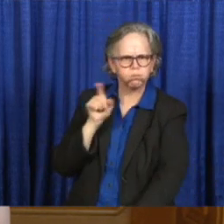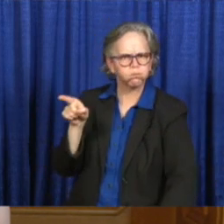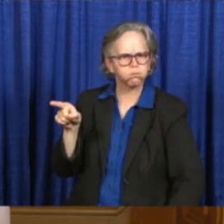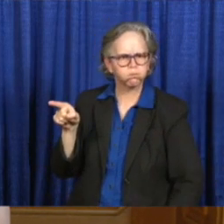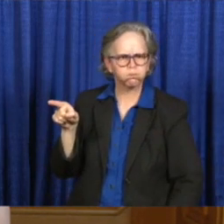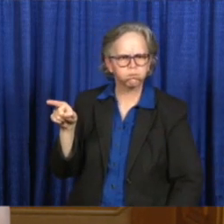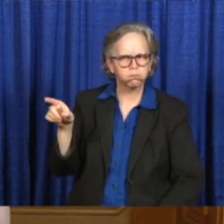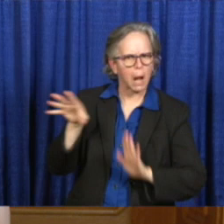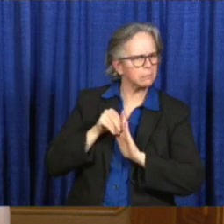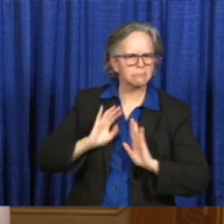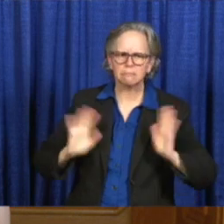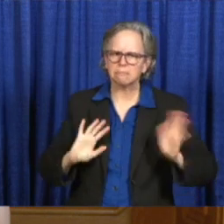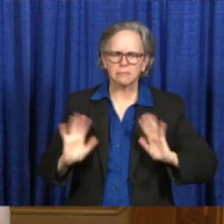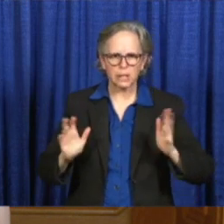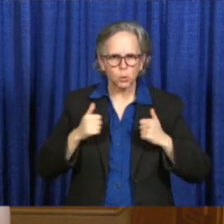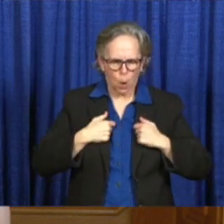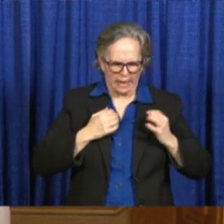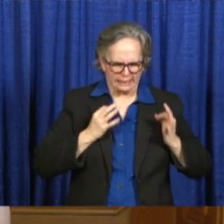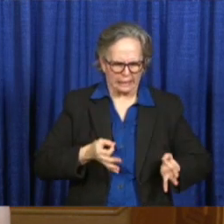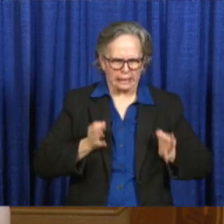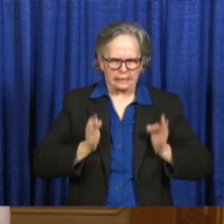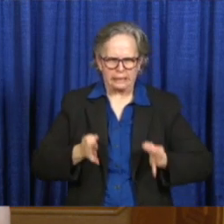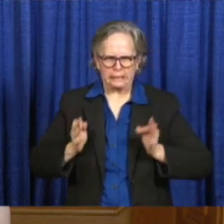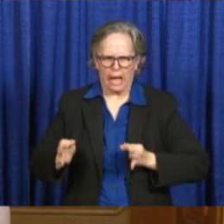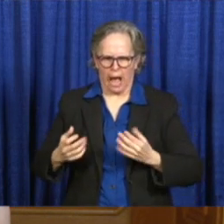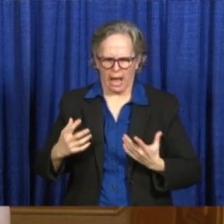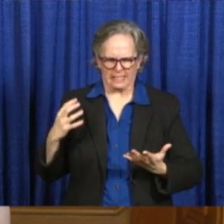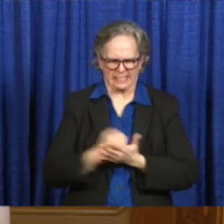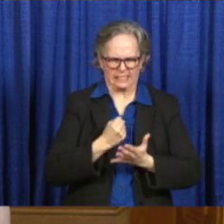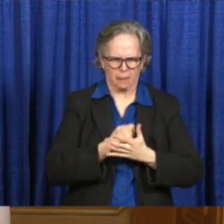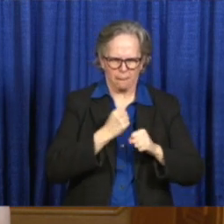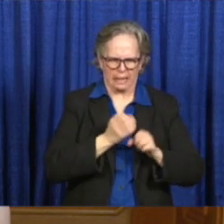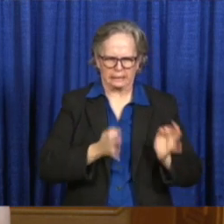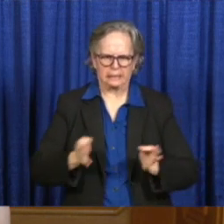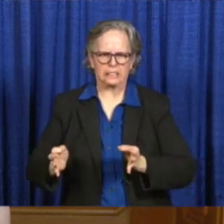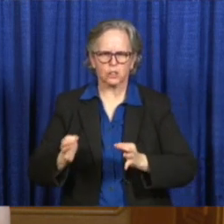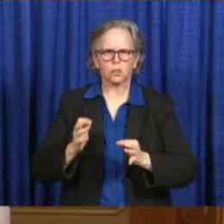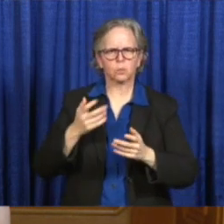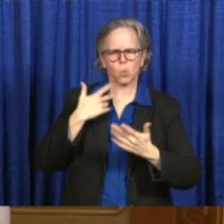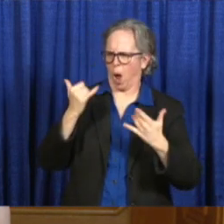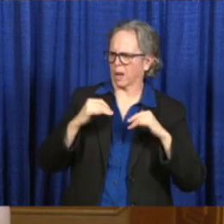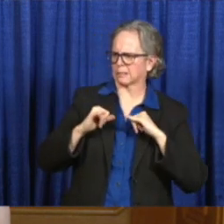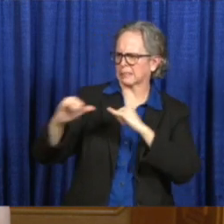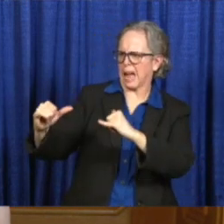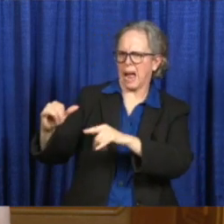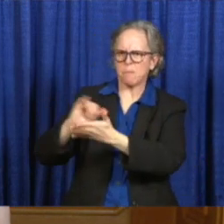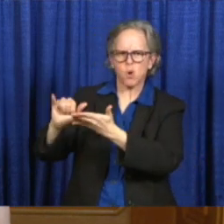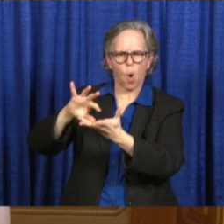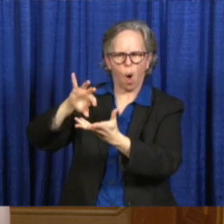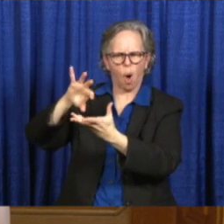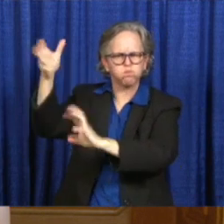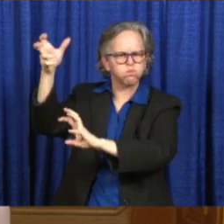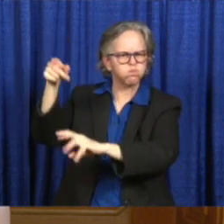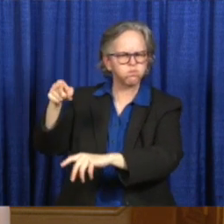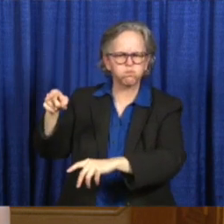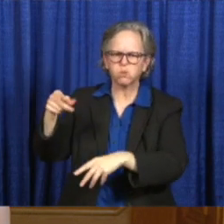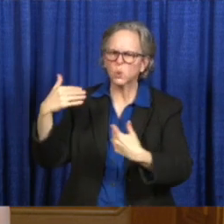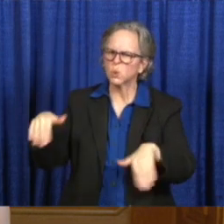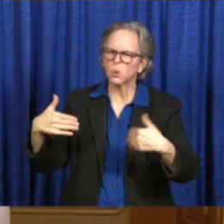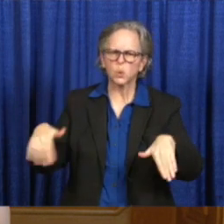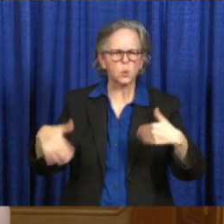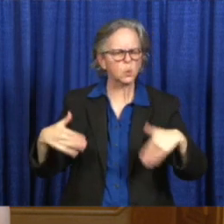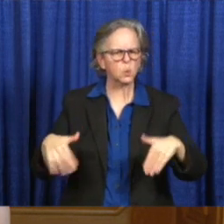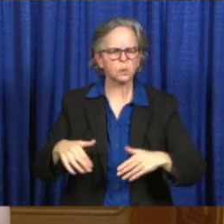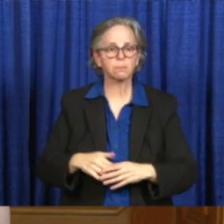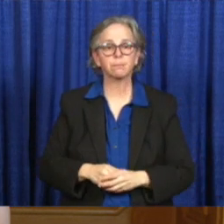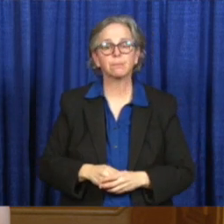does really hit us. And so this is what we're trying to prepare for. So when we